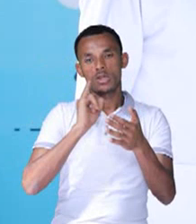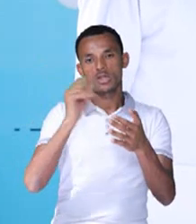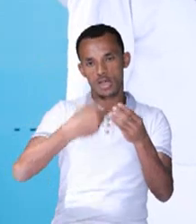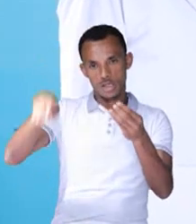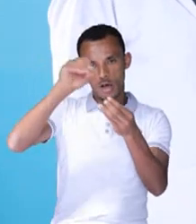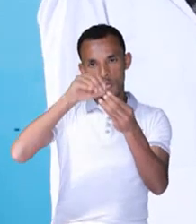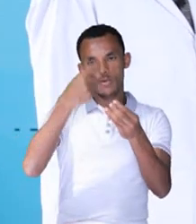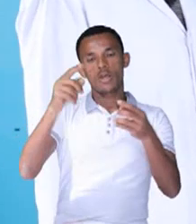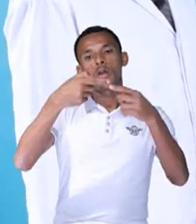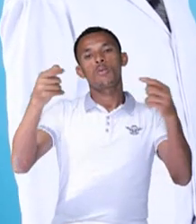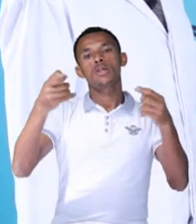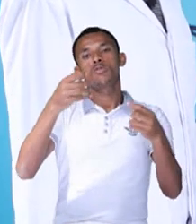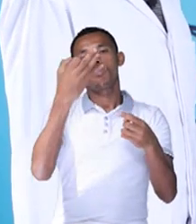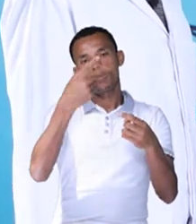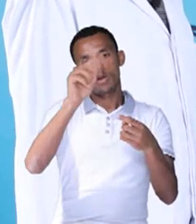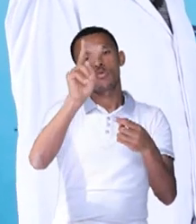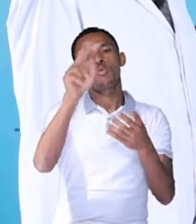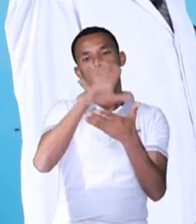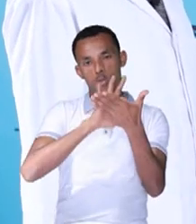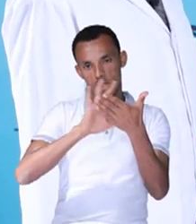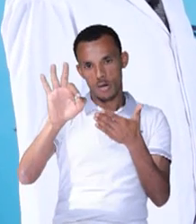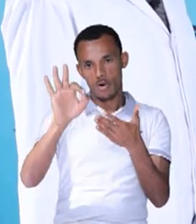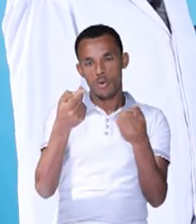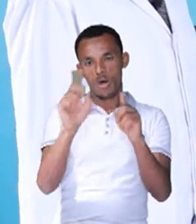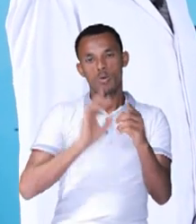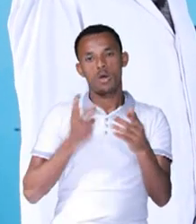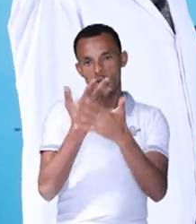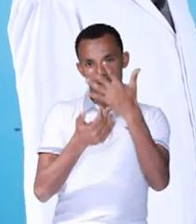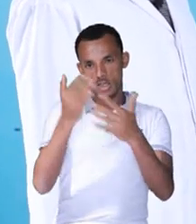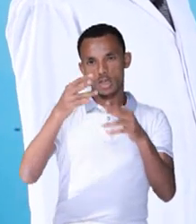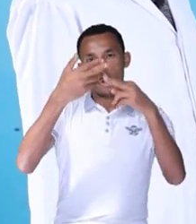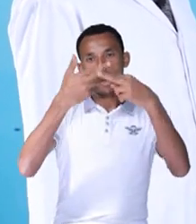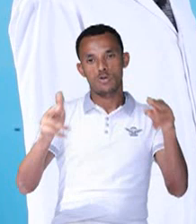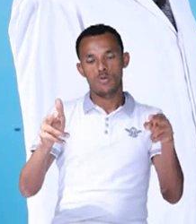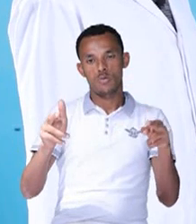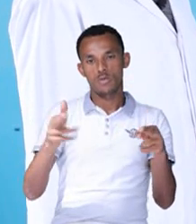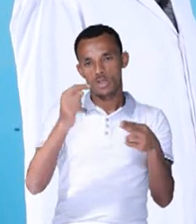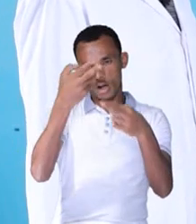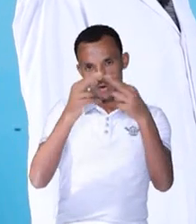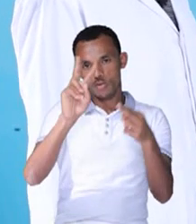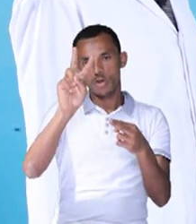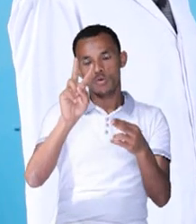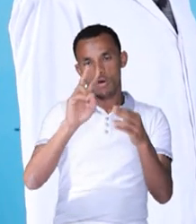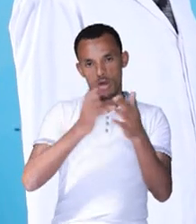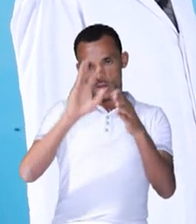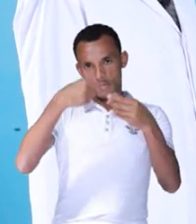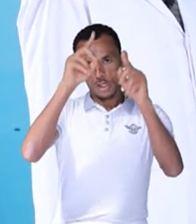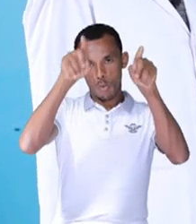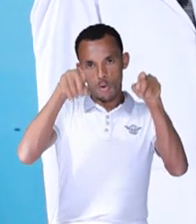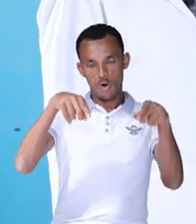the sum of the arguments of the two complex numbers. When you are discussing about ratio, the ratios of the two, it gives a